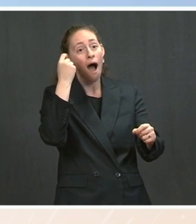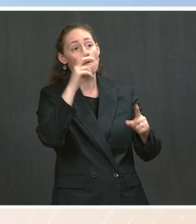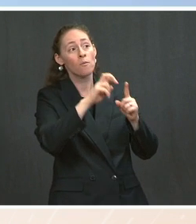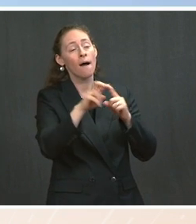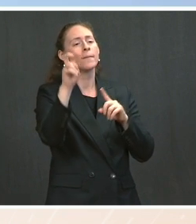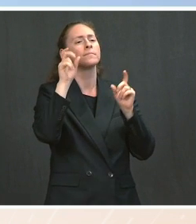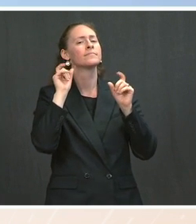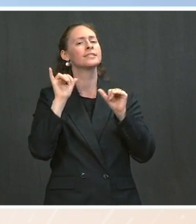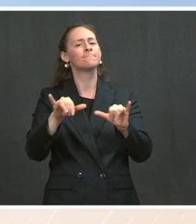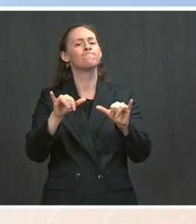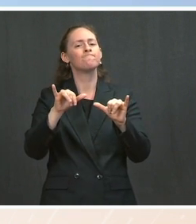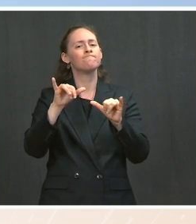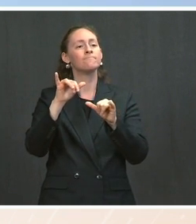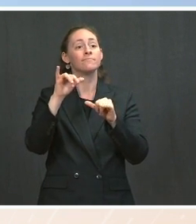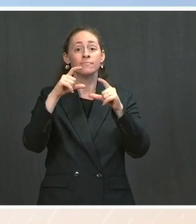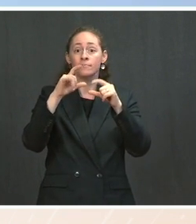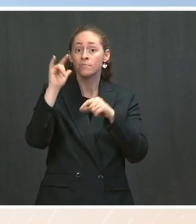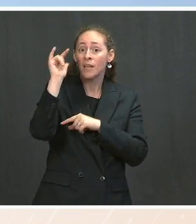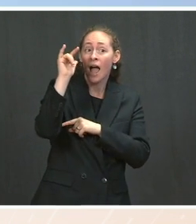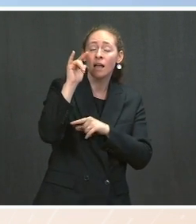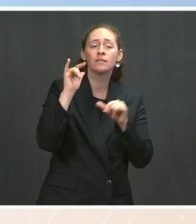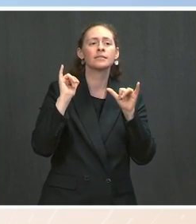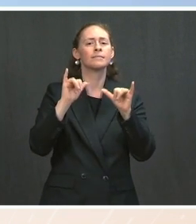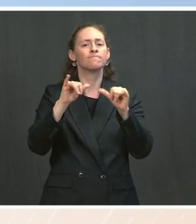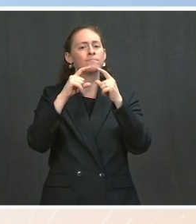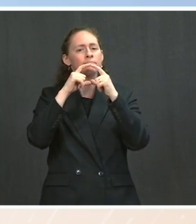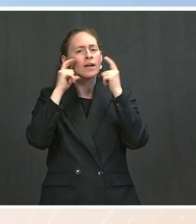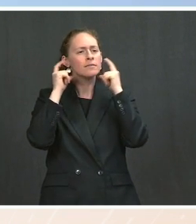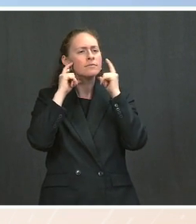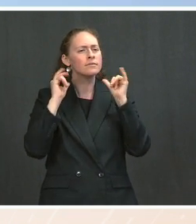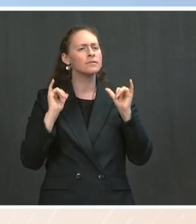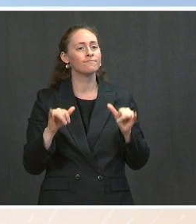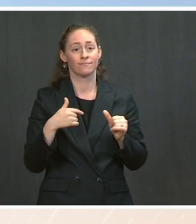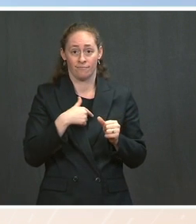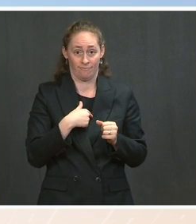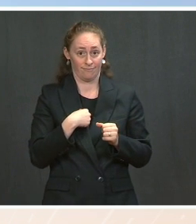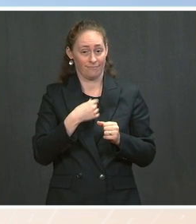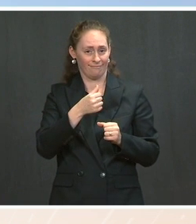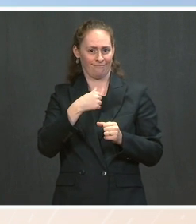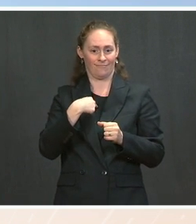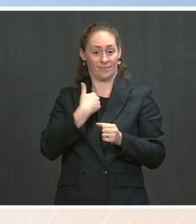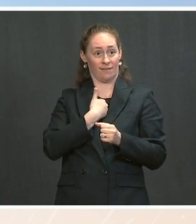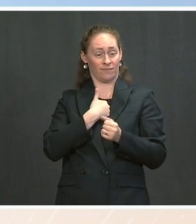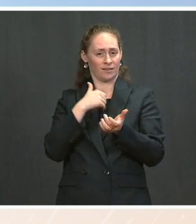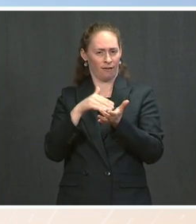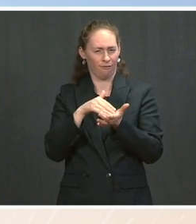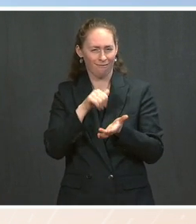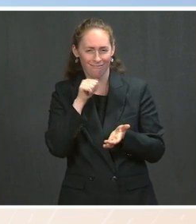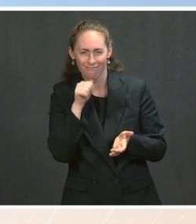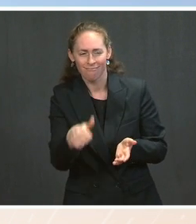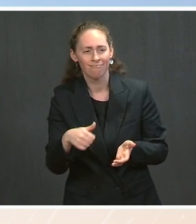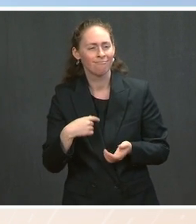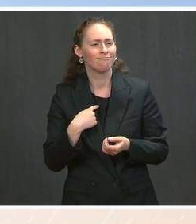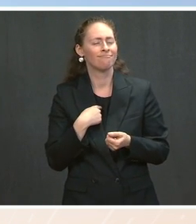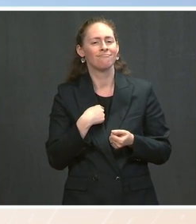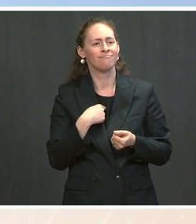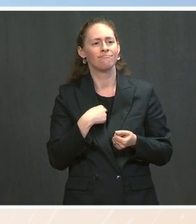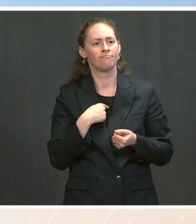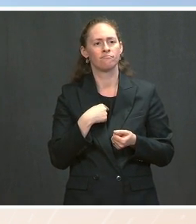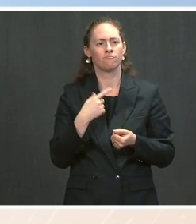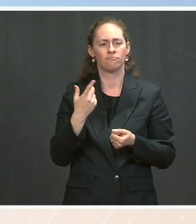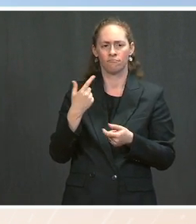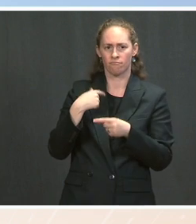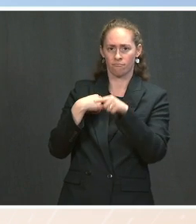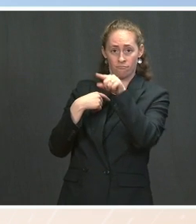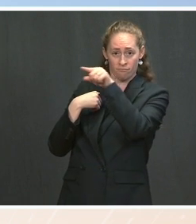I'm not a doctor, but we rely on their advice, and they obviously are continuing to consider and update guidance as information becomes